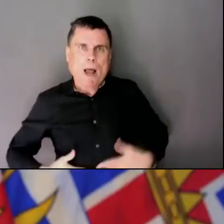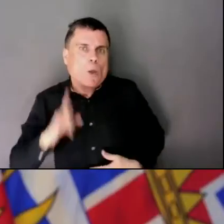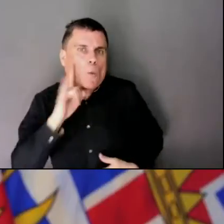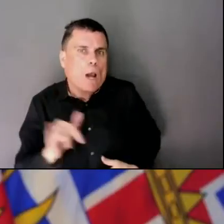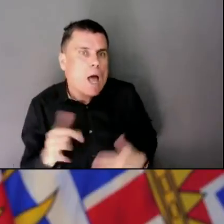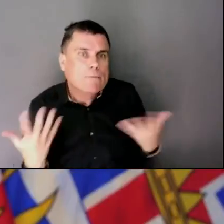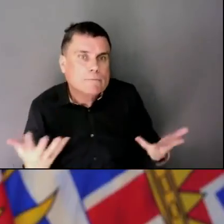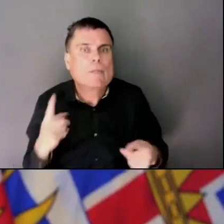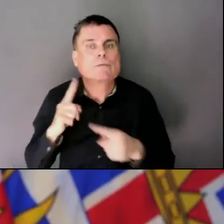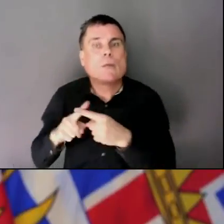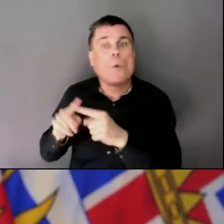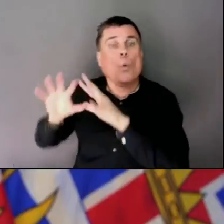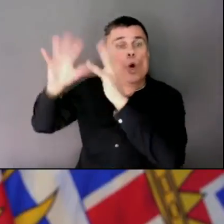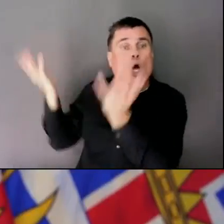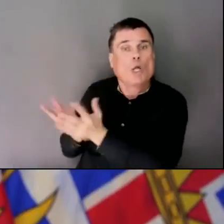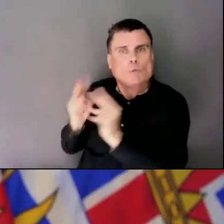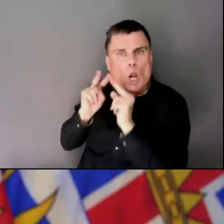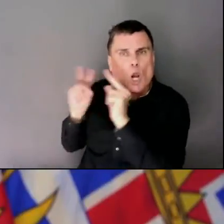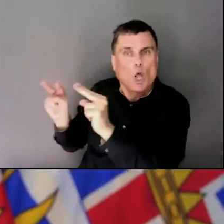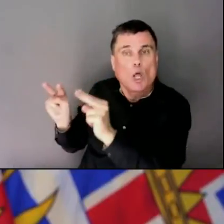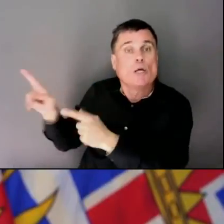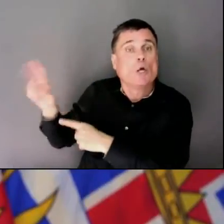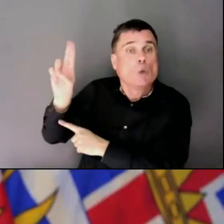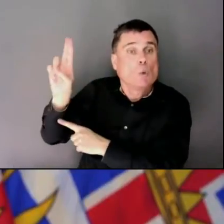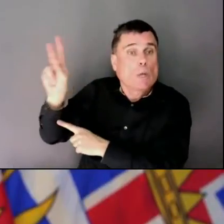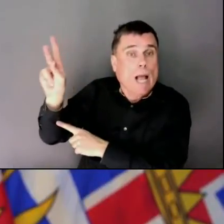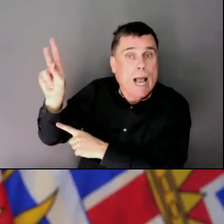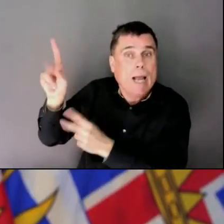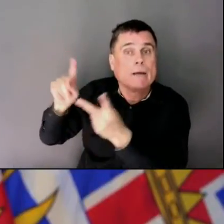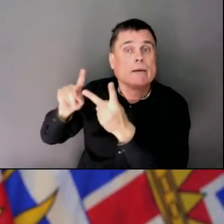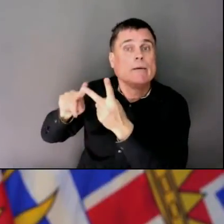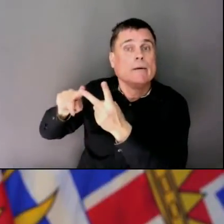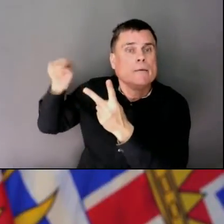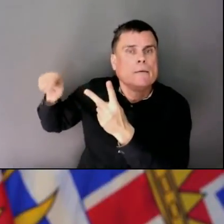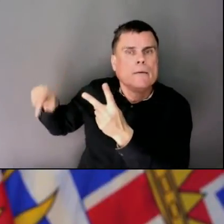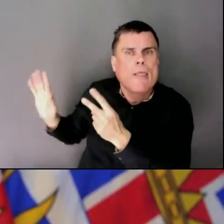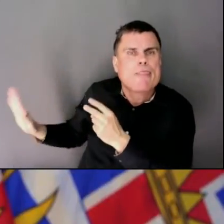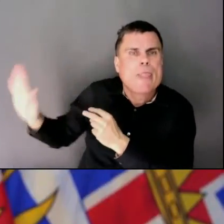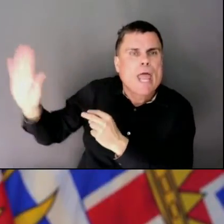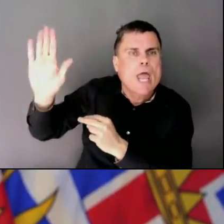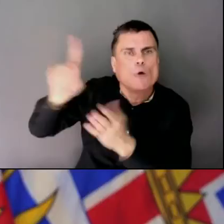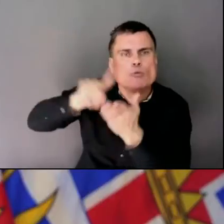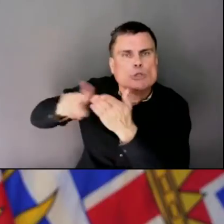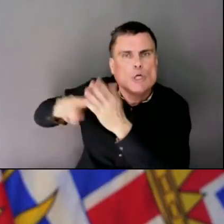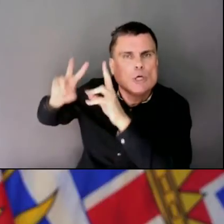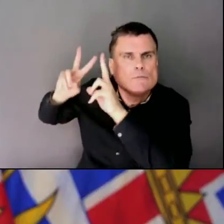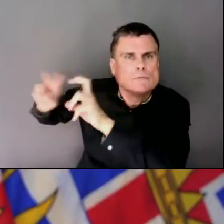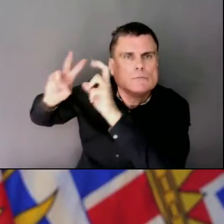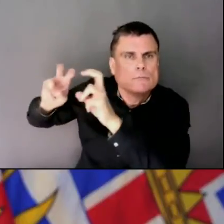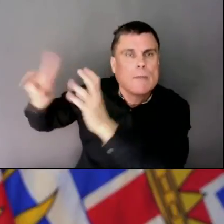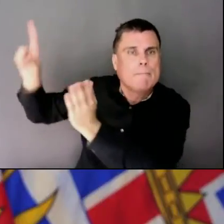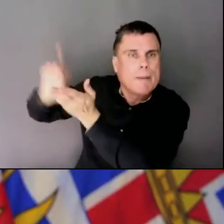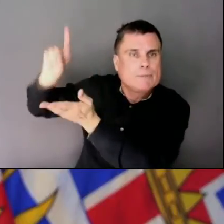Israel, but also our National Advisory Committee on Immunization has been reviewing the data